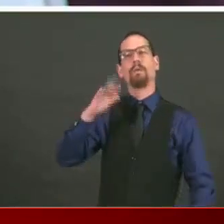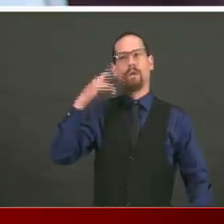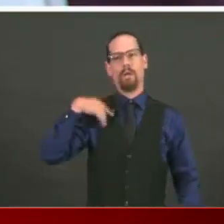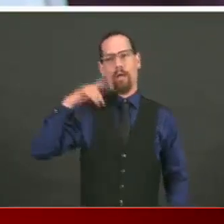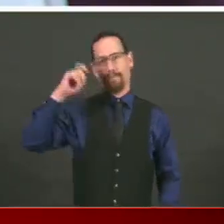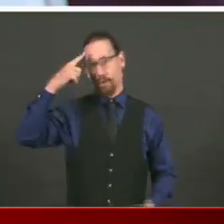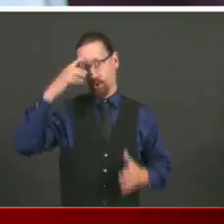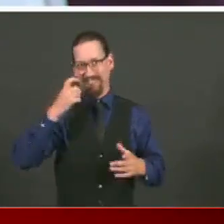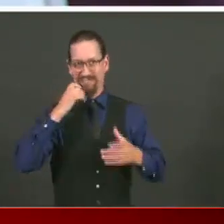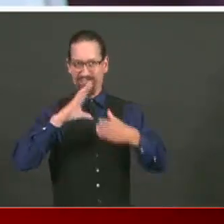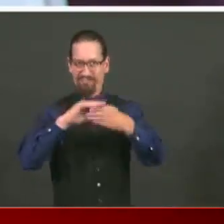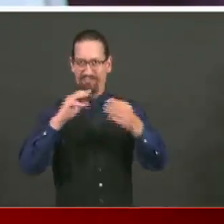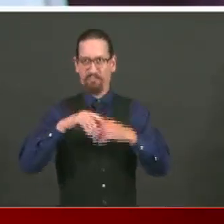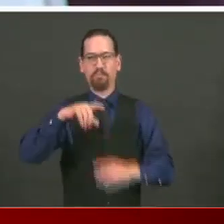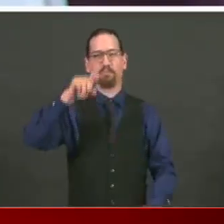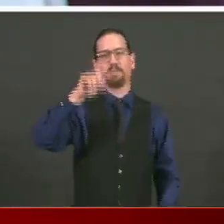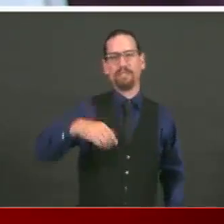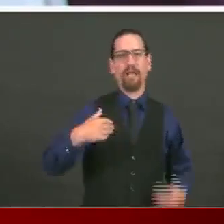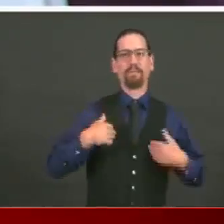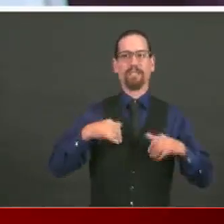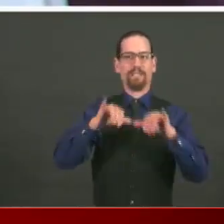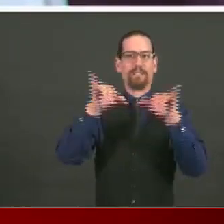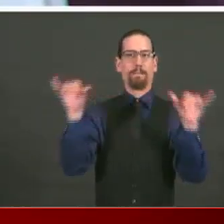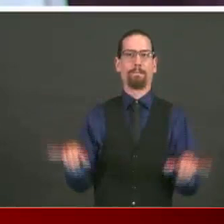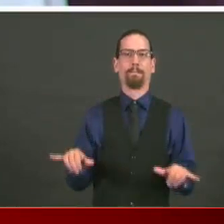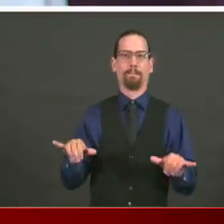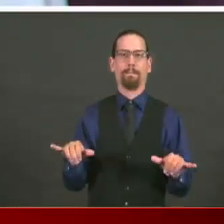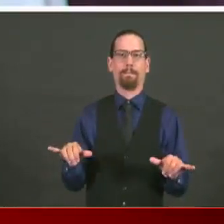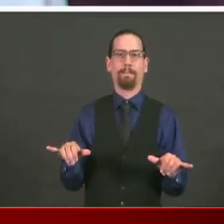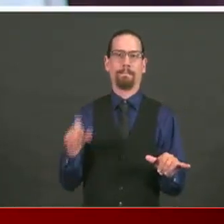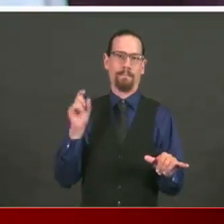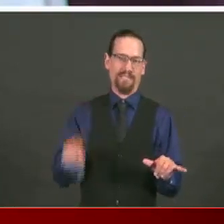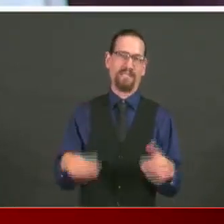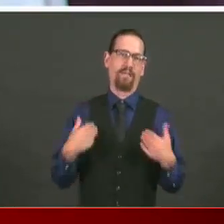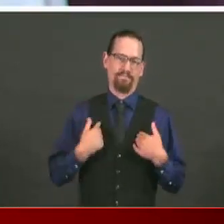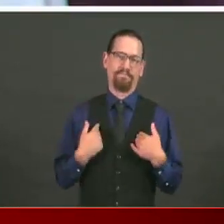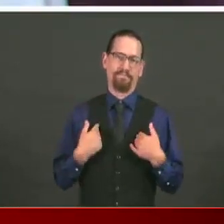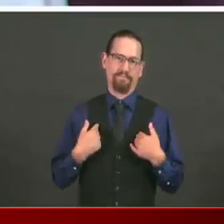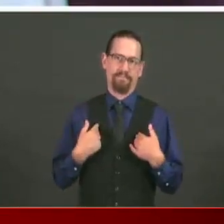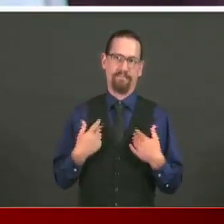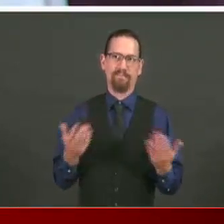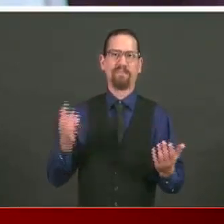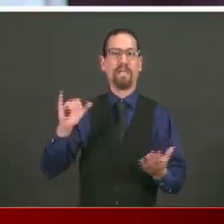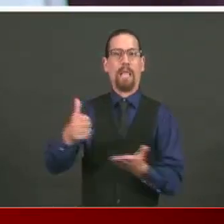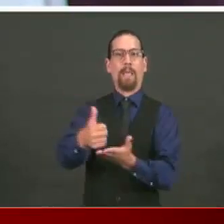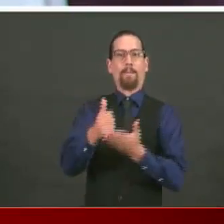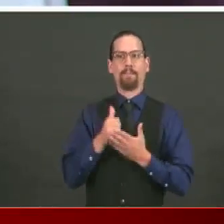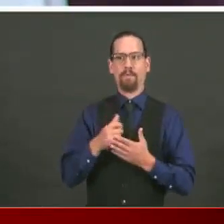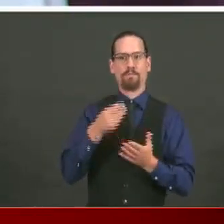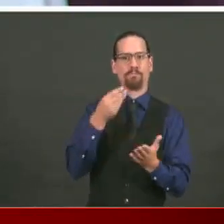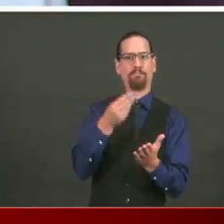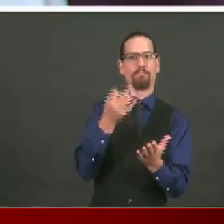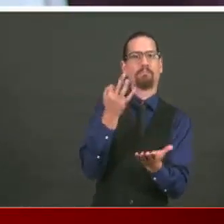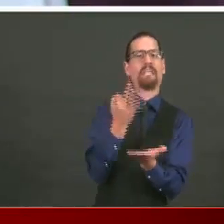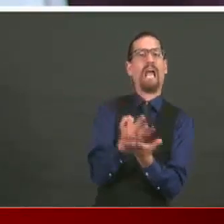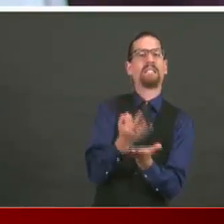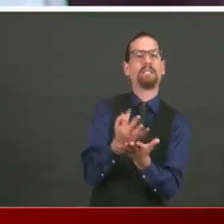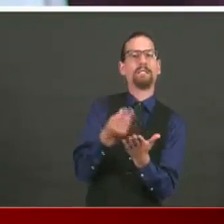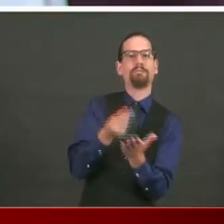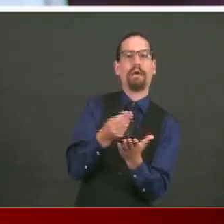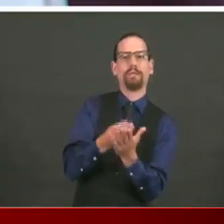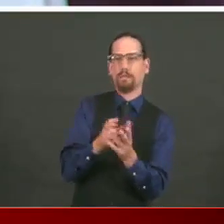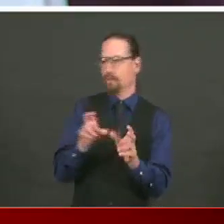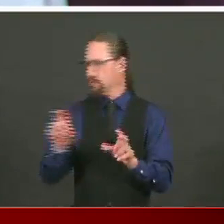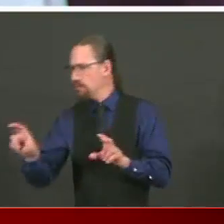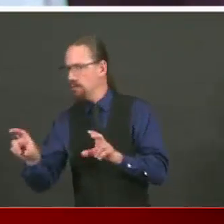of documentation in order to enable the funds to flow. We also want to ensure that we're investing in businesses that are open